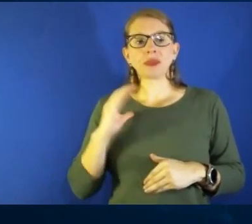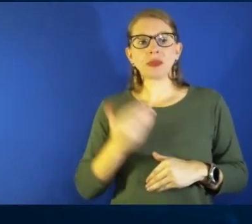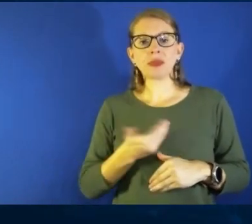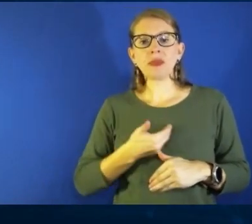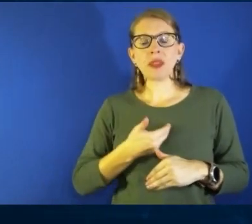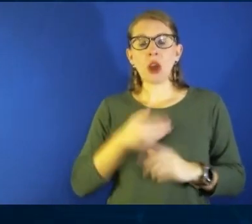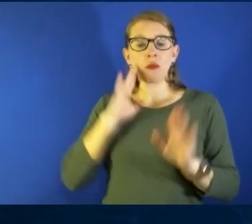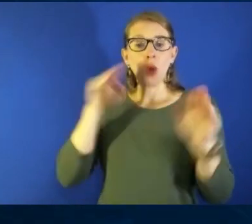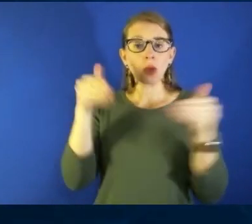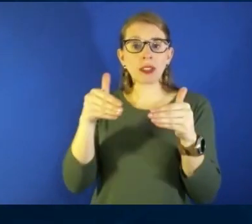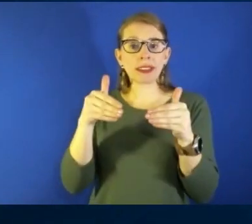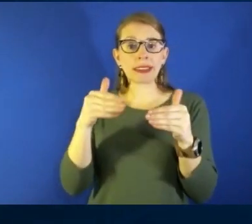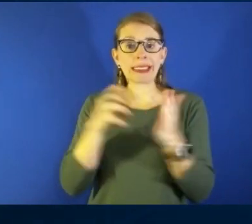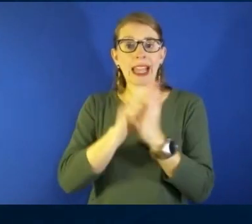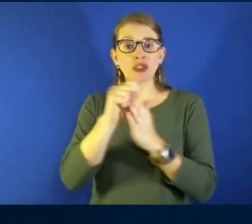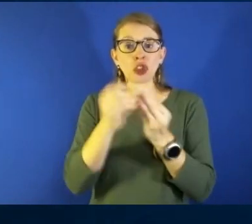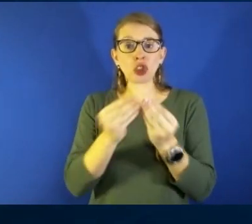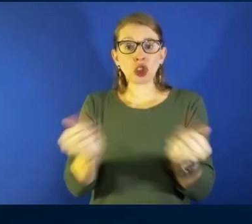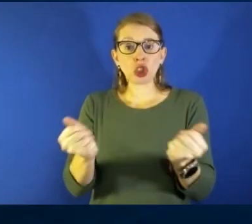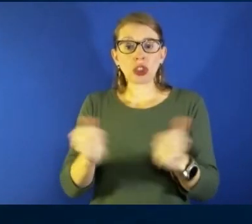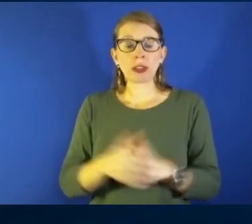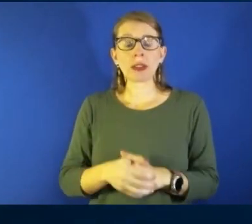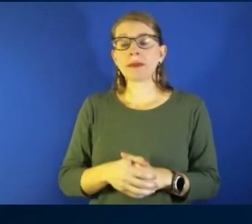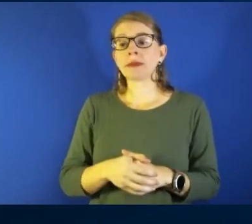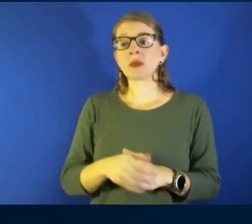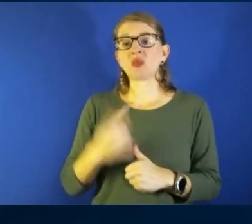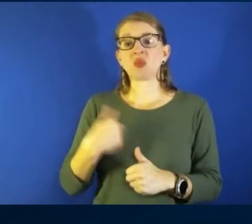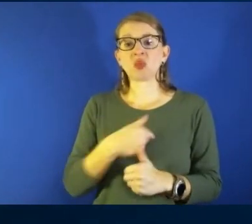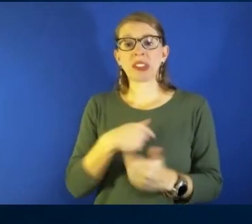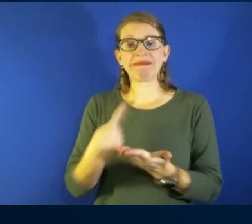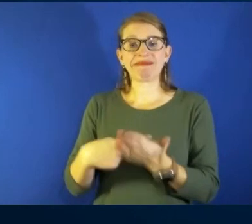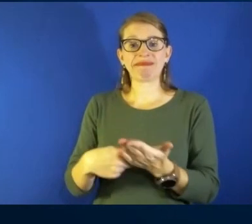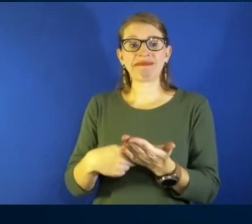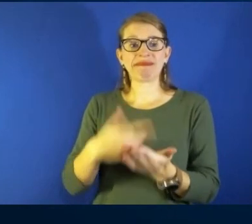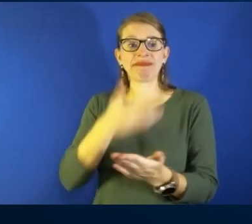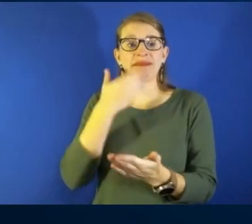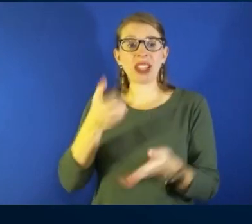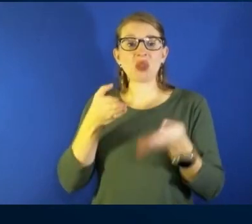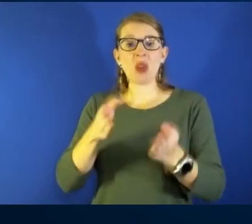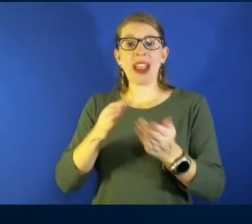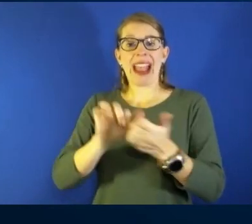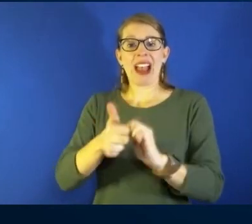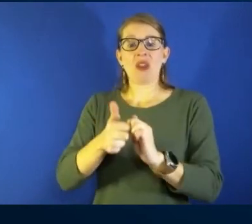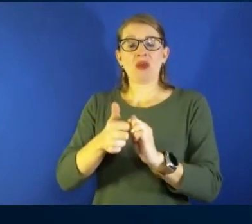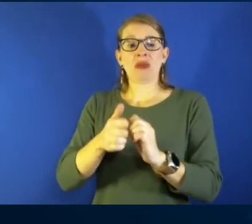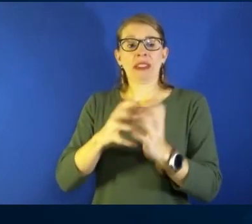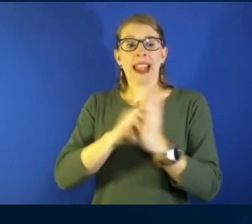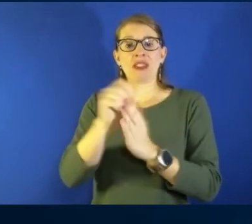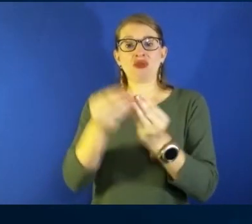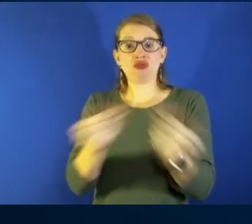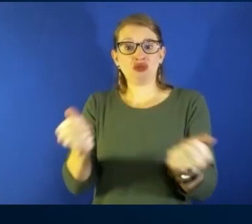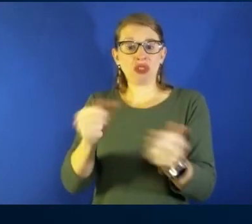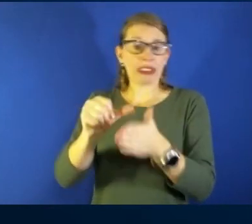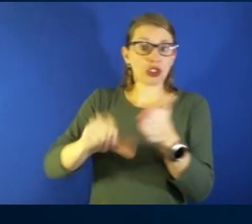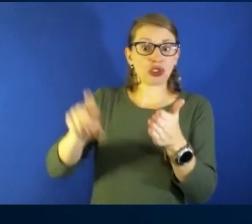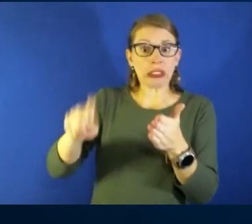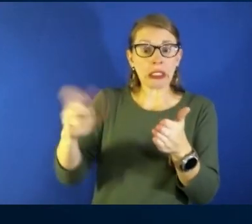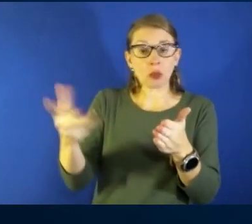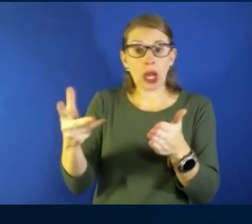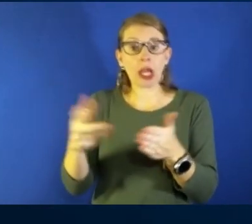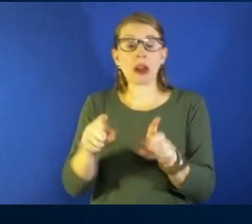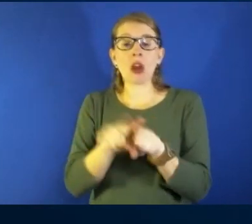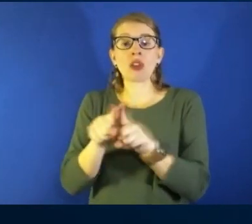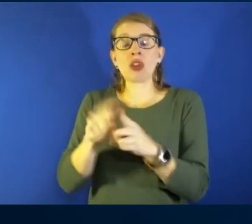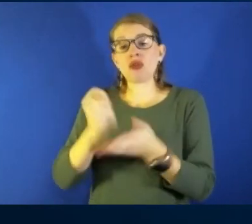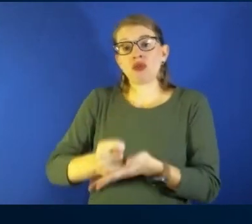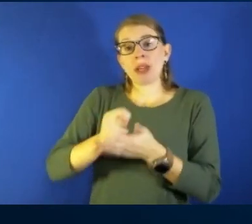want to make sure that we're talking about what is the best way to cure this cancer, and what surgery do you need, and adjuvant treatments such as